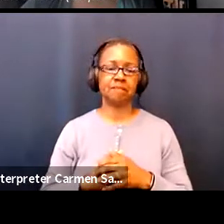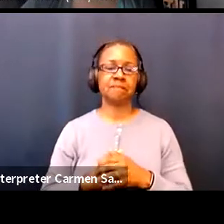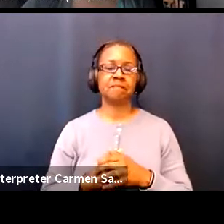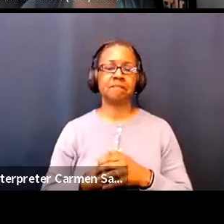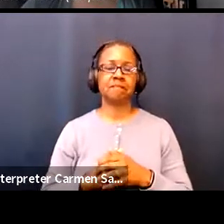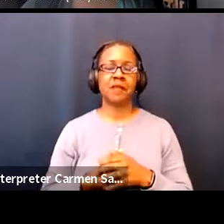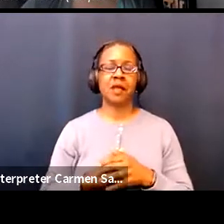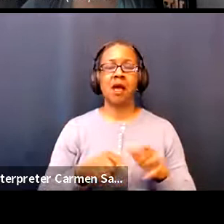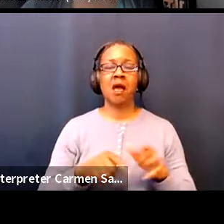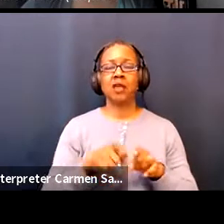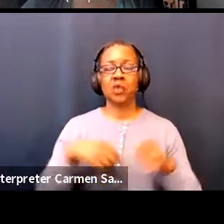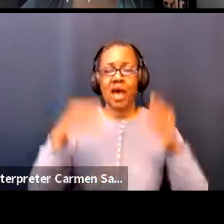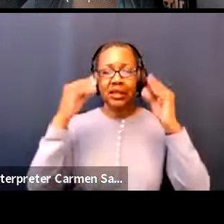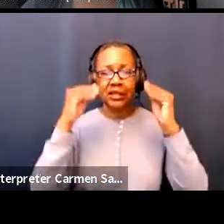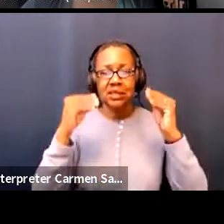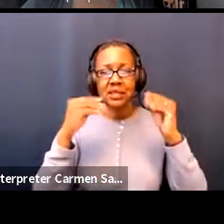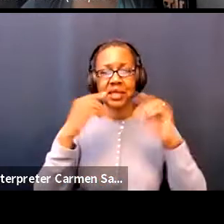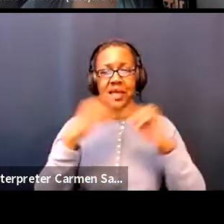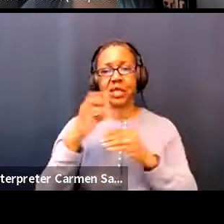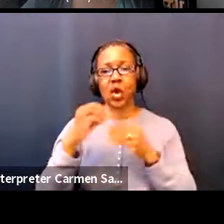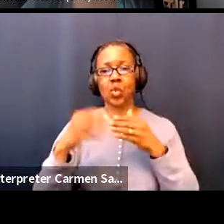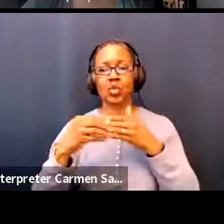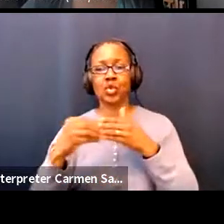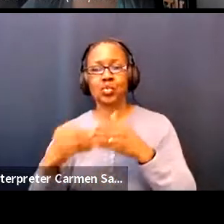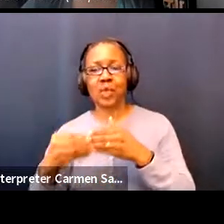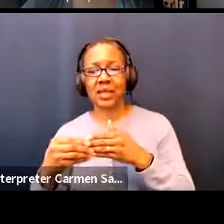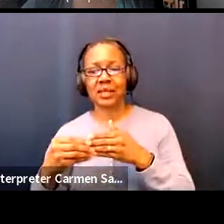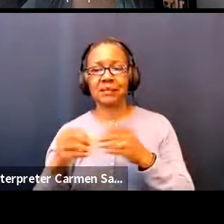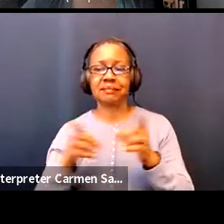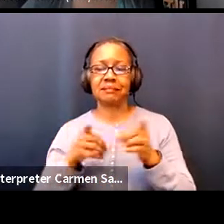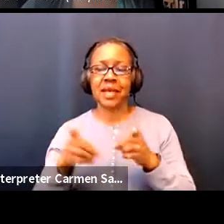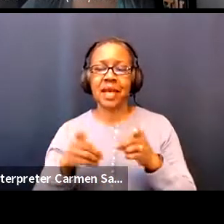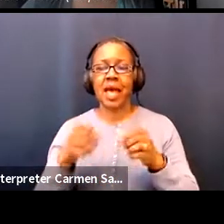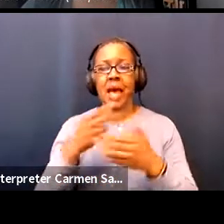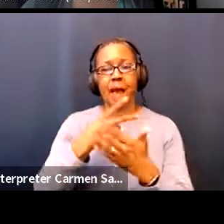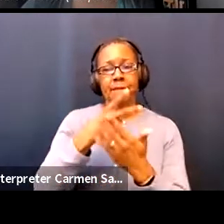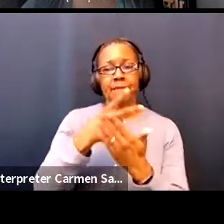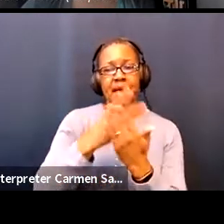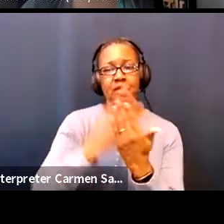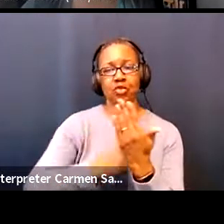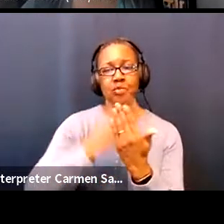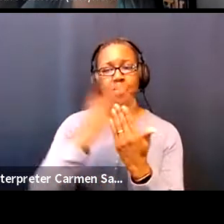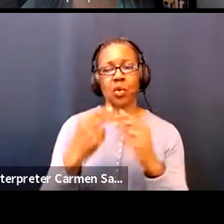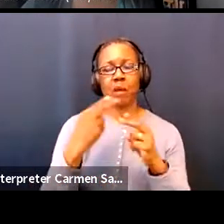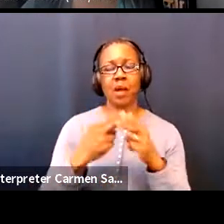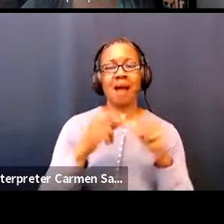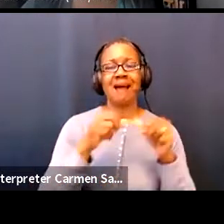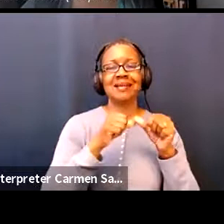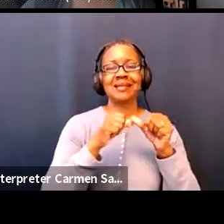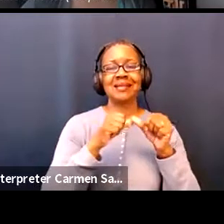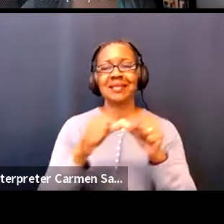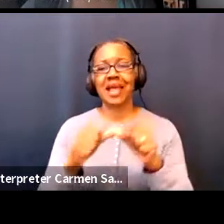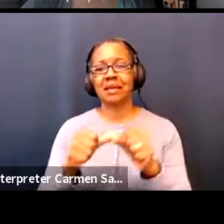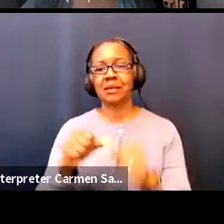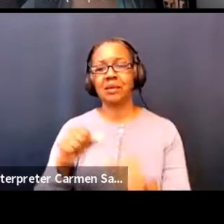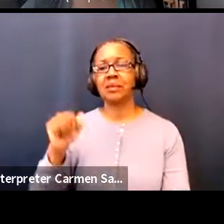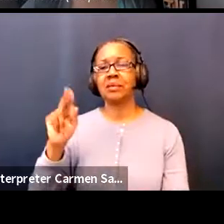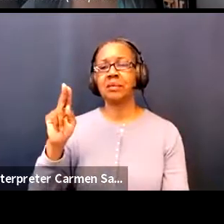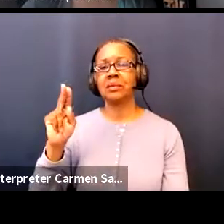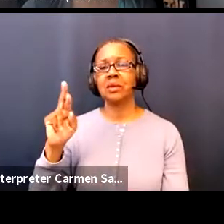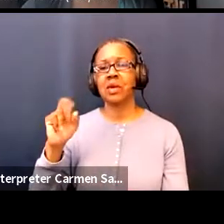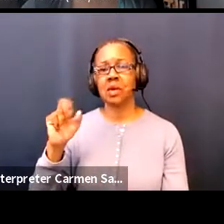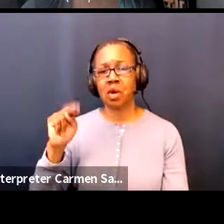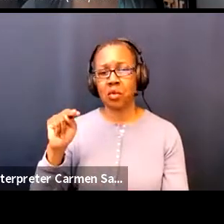I also teach and co-direct in a master's program called the Sustainable Urban Development that has a